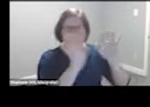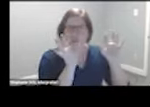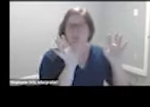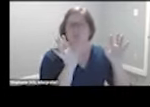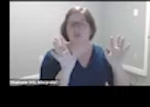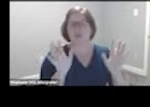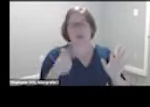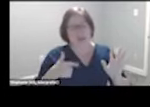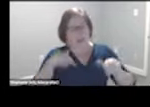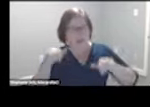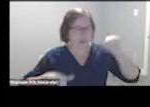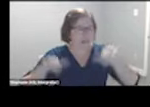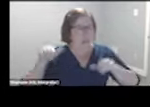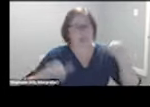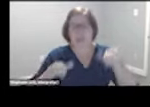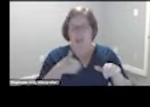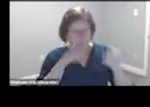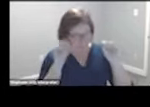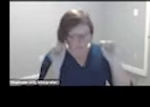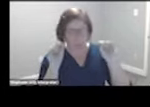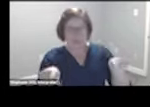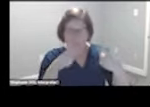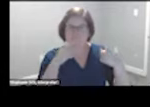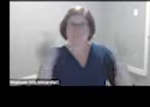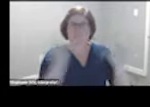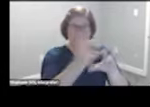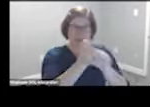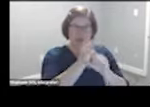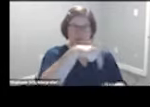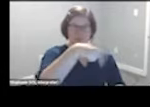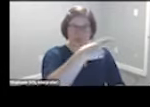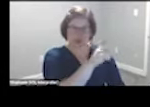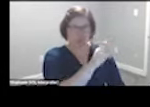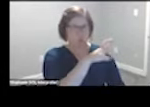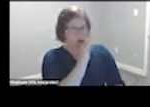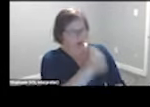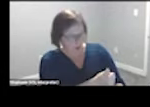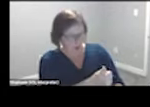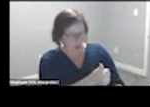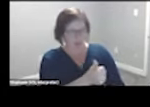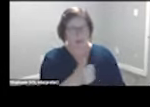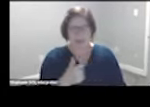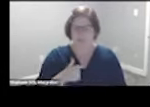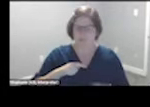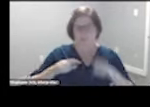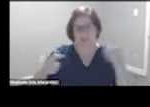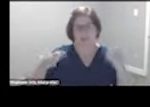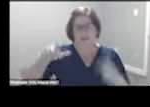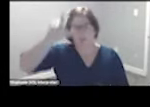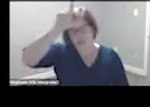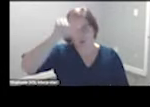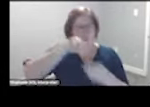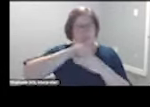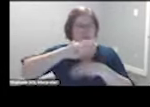be sure if I can get a PhD degree or not until then. And then I felt like I'm one of the biggest loser in the world because everything's